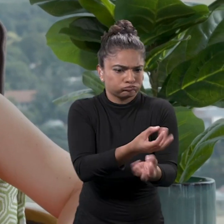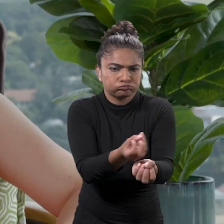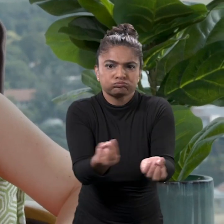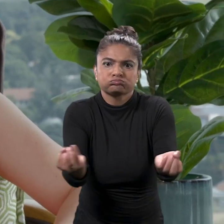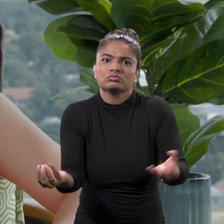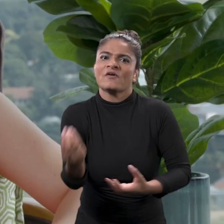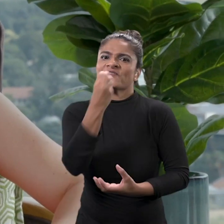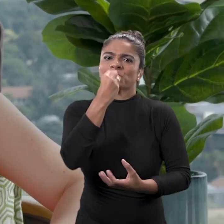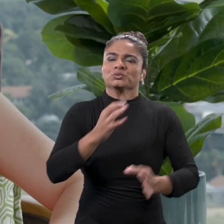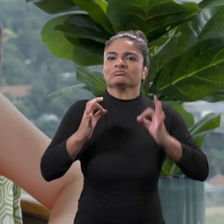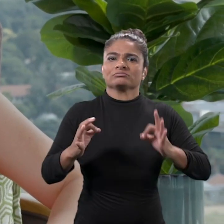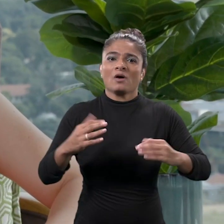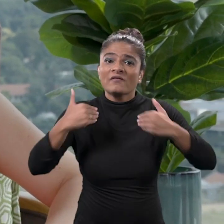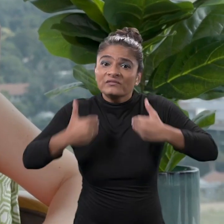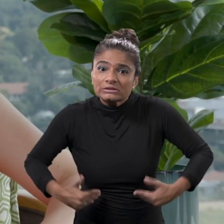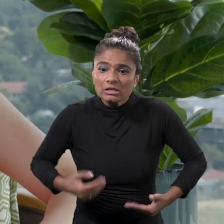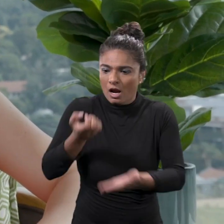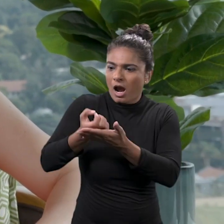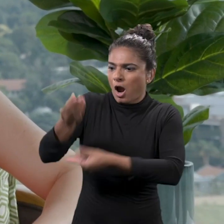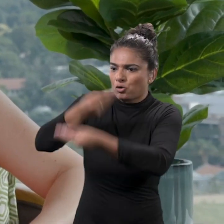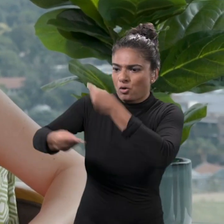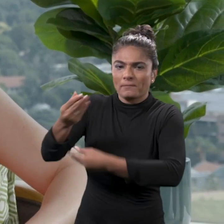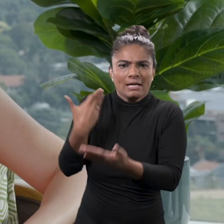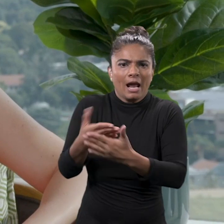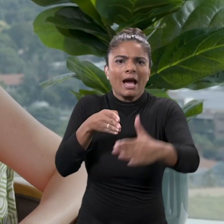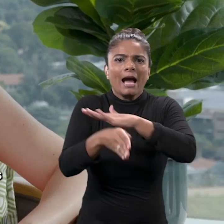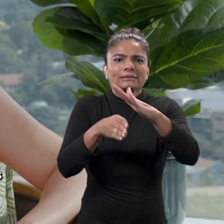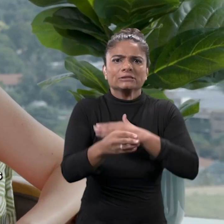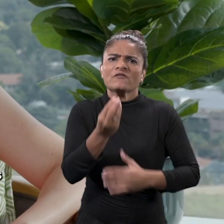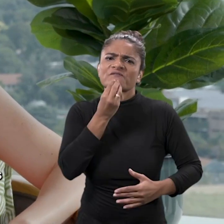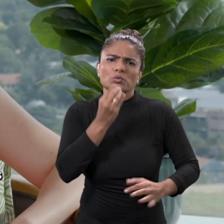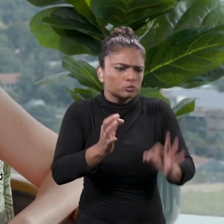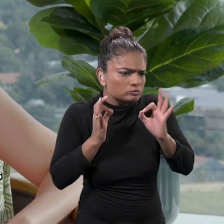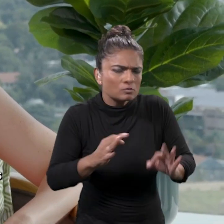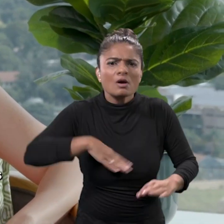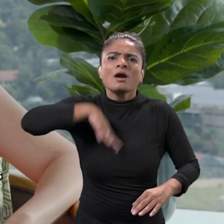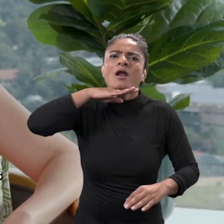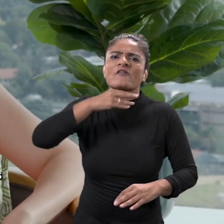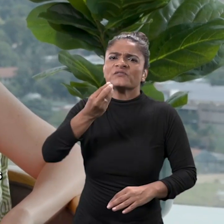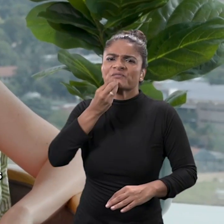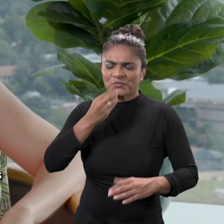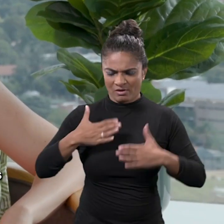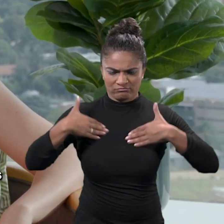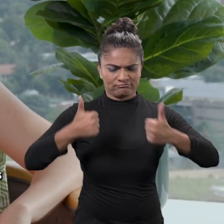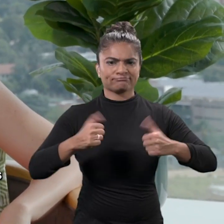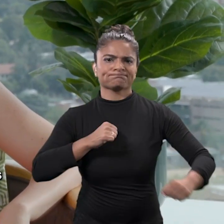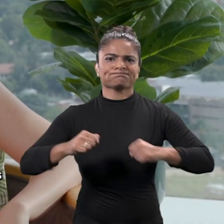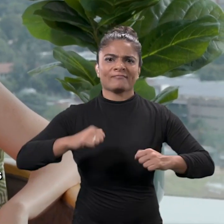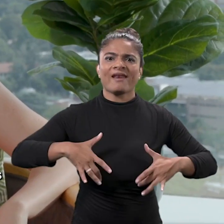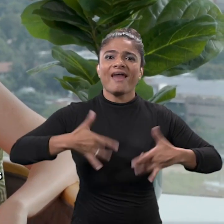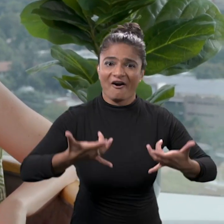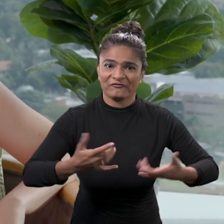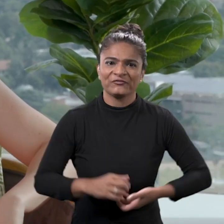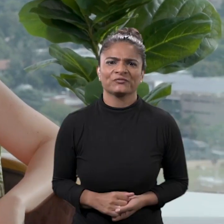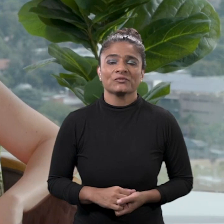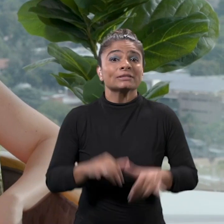at all times have physical and economic access to sufficient, safe and nutritious food preferences for an active and healthy